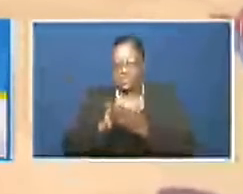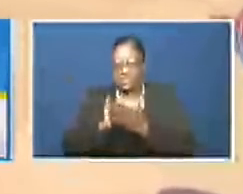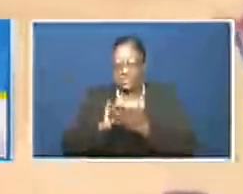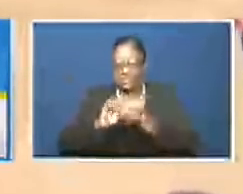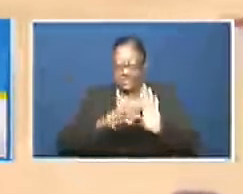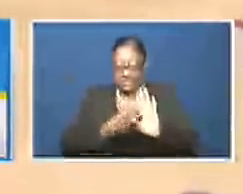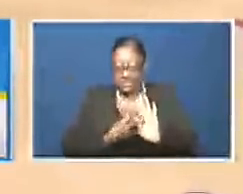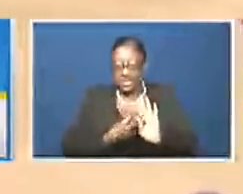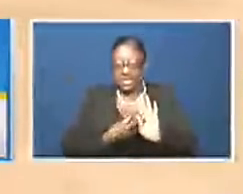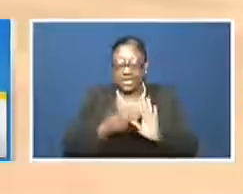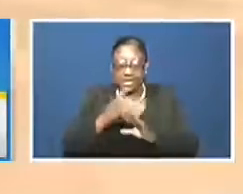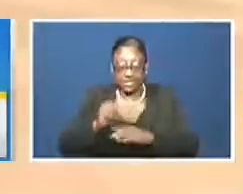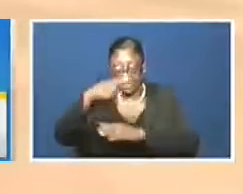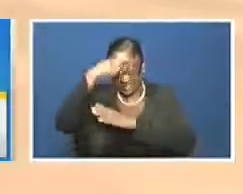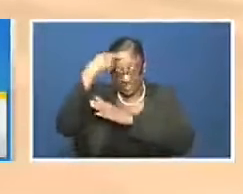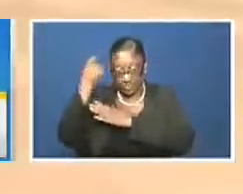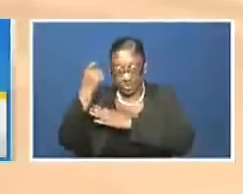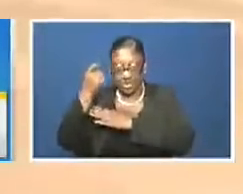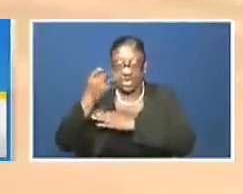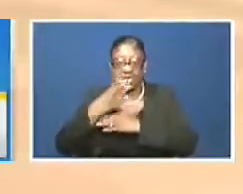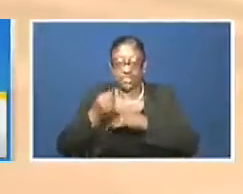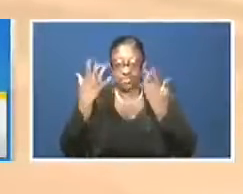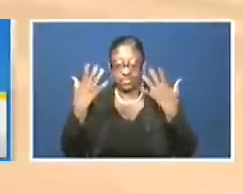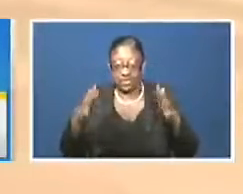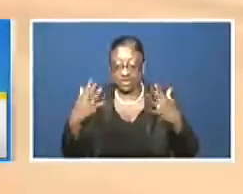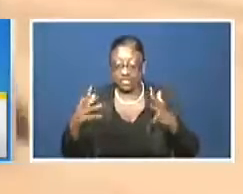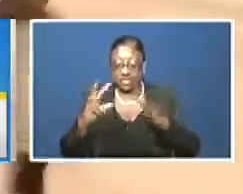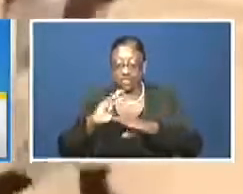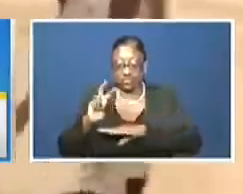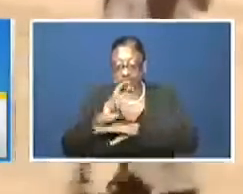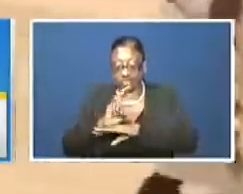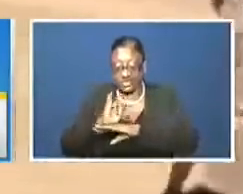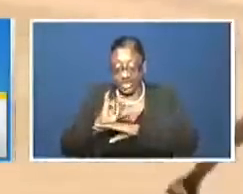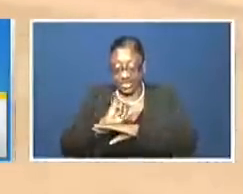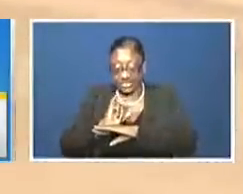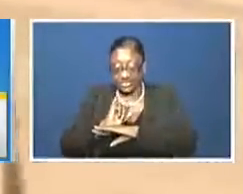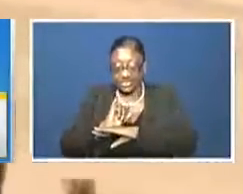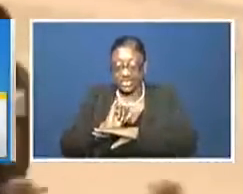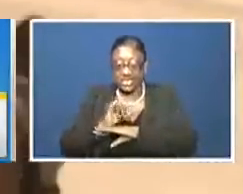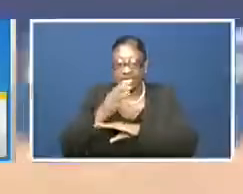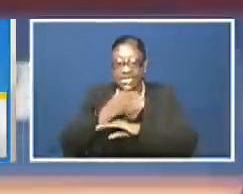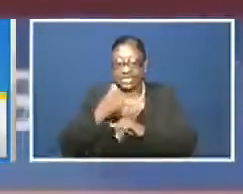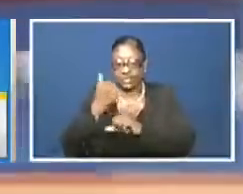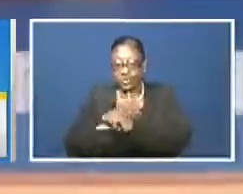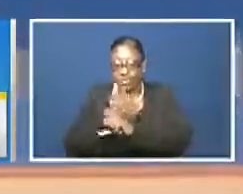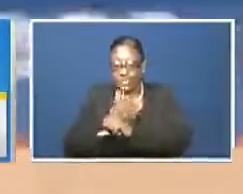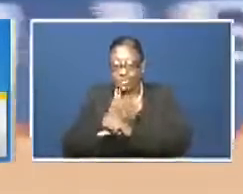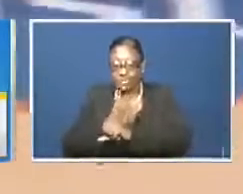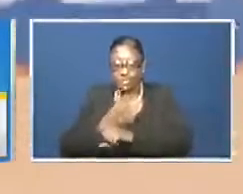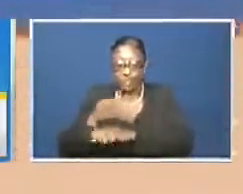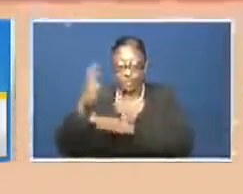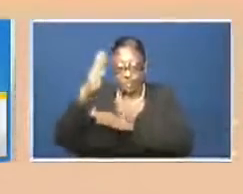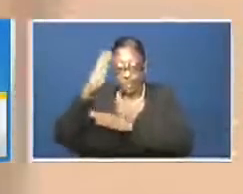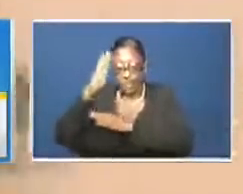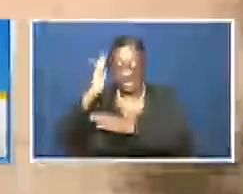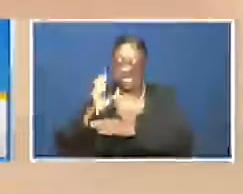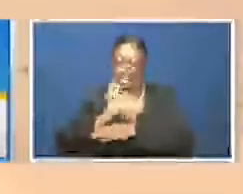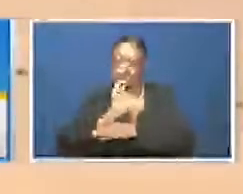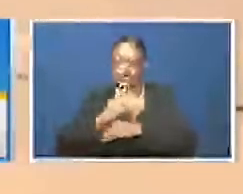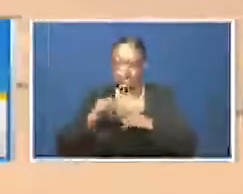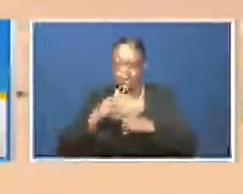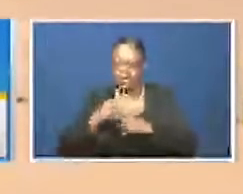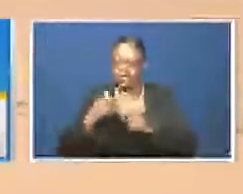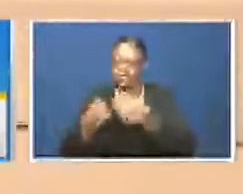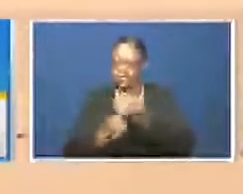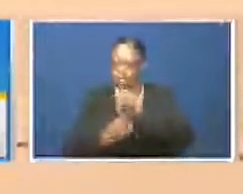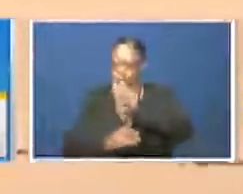second window later this summer after defeating the U.S. Virgin Islands over the weekend. Sports Minister the Honorable Mario Bolag speaking on the importance of support